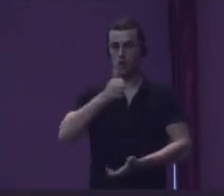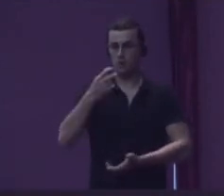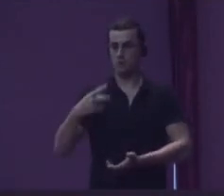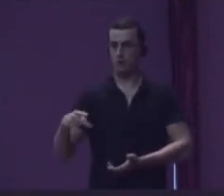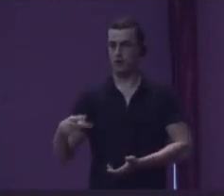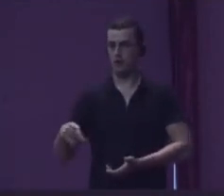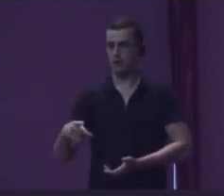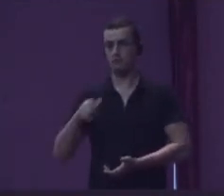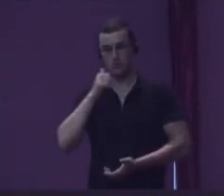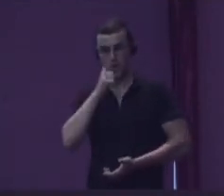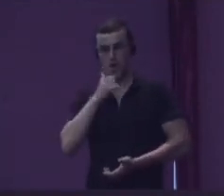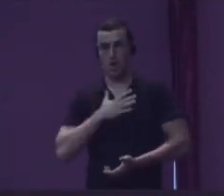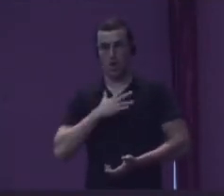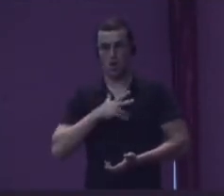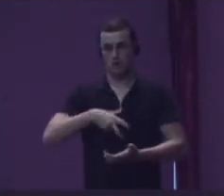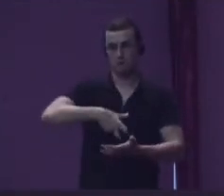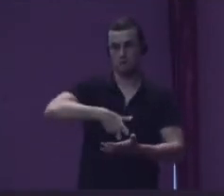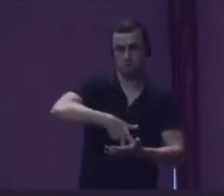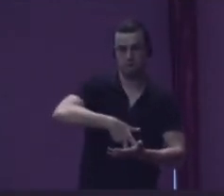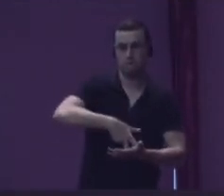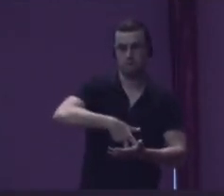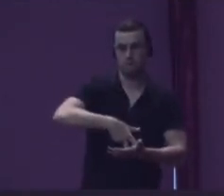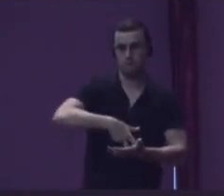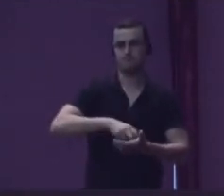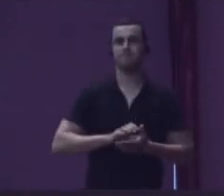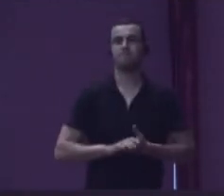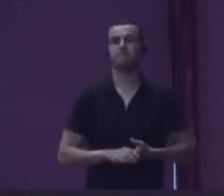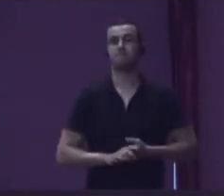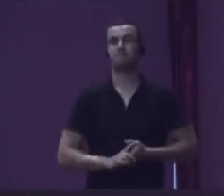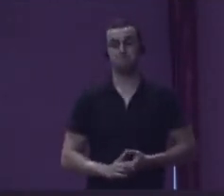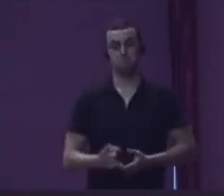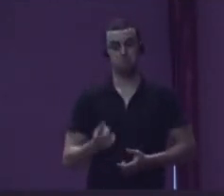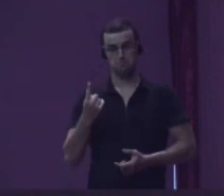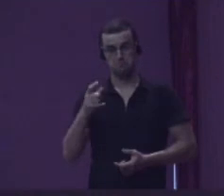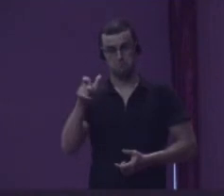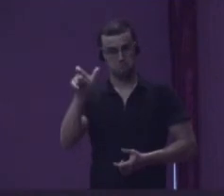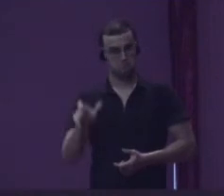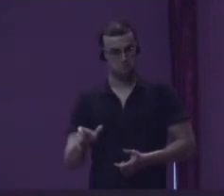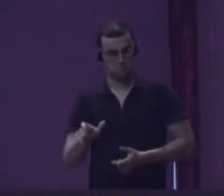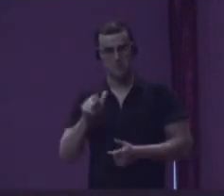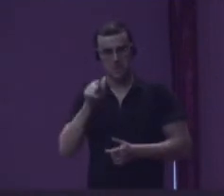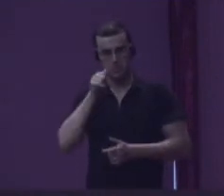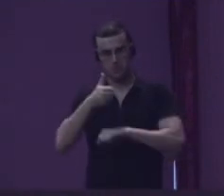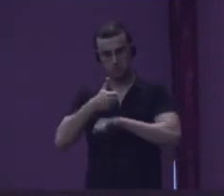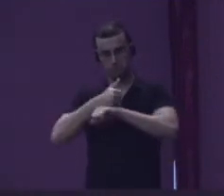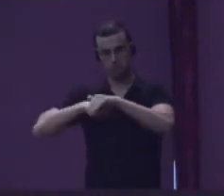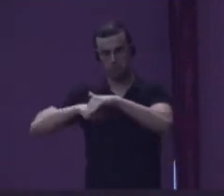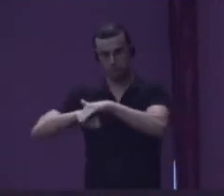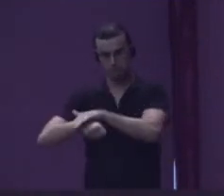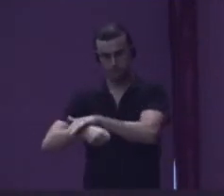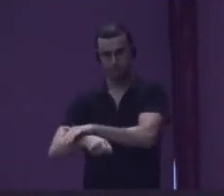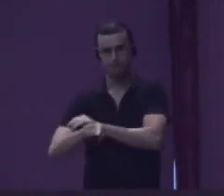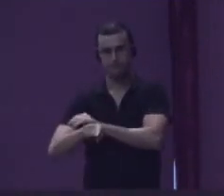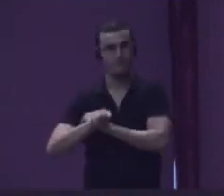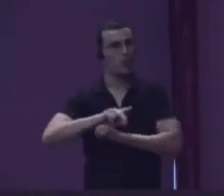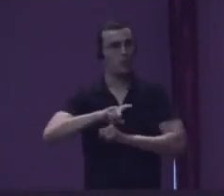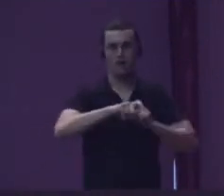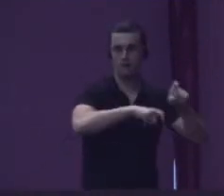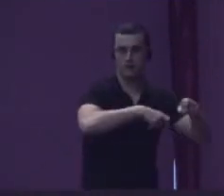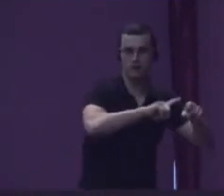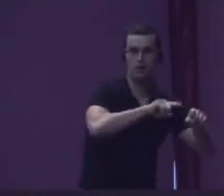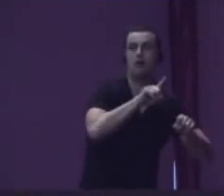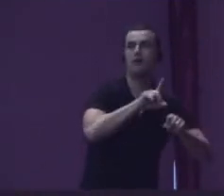Also, for instance, one of the midwives, this wasn't on the plantation, this was in the Highlands, part of it was